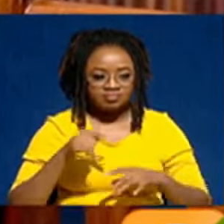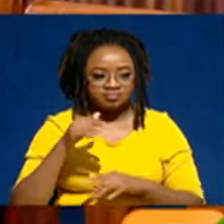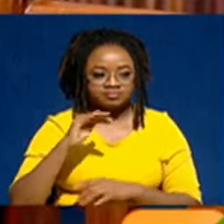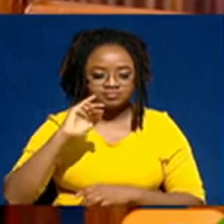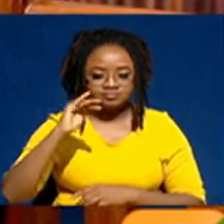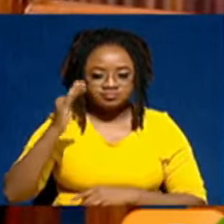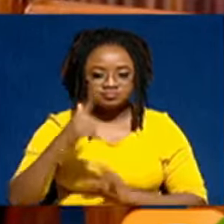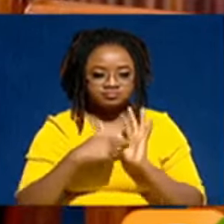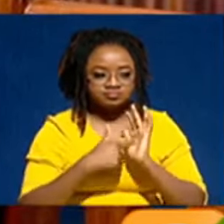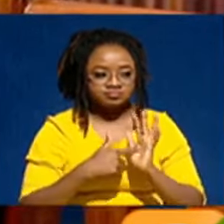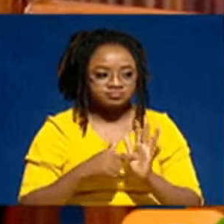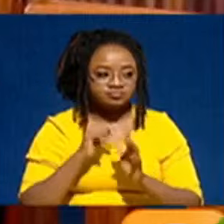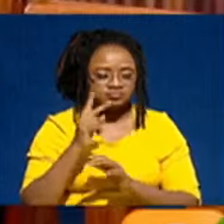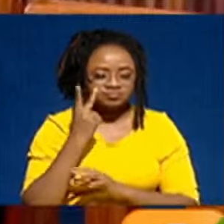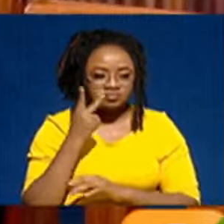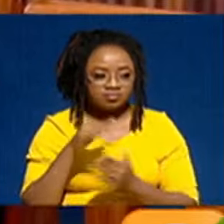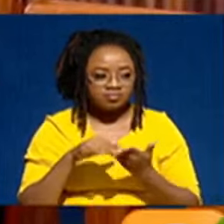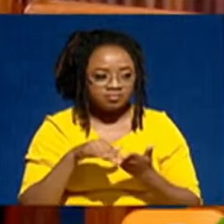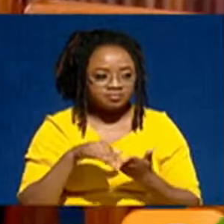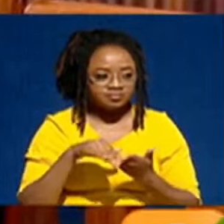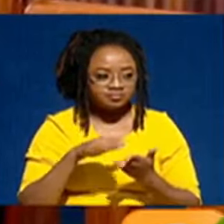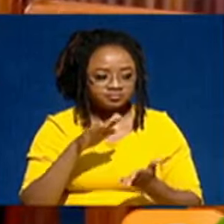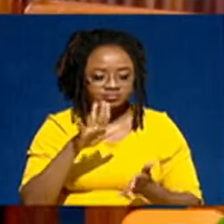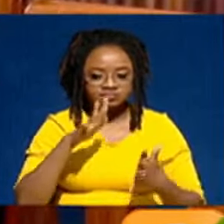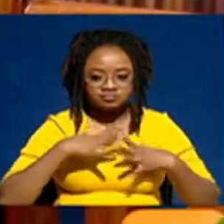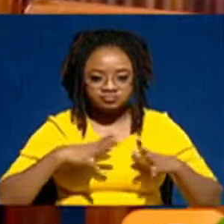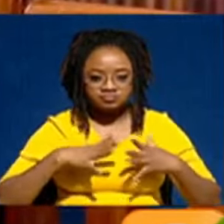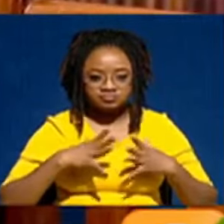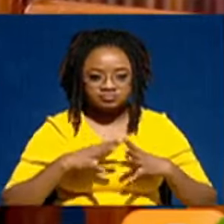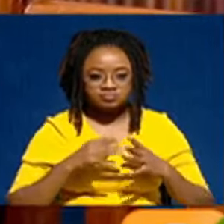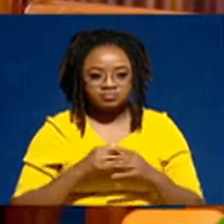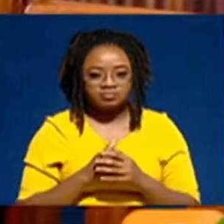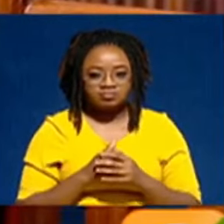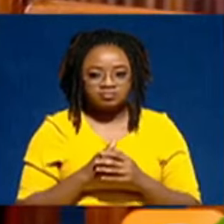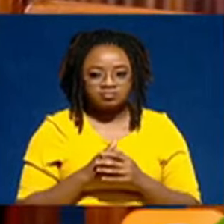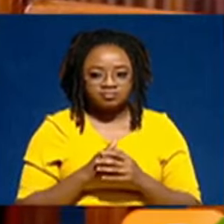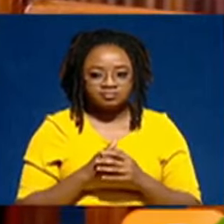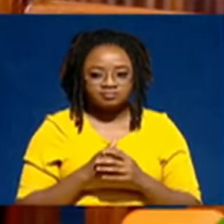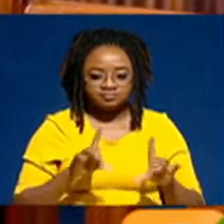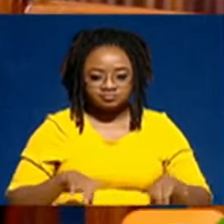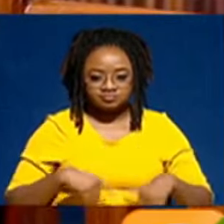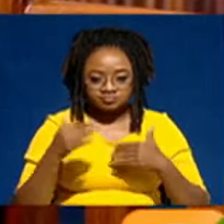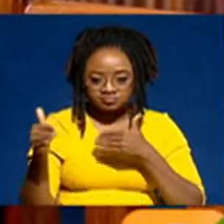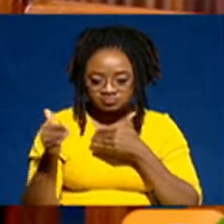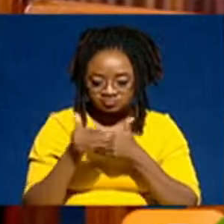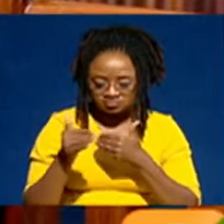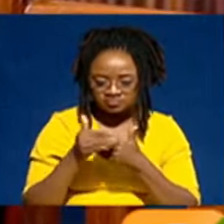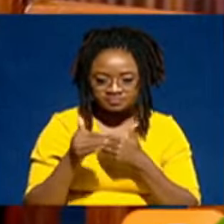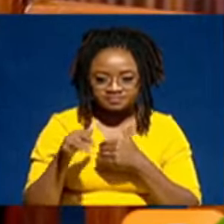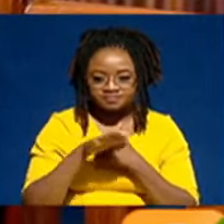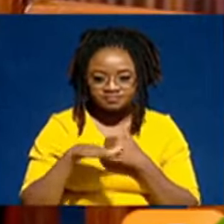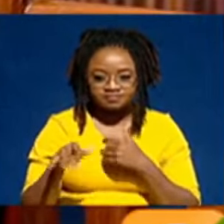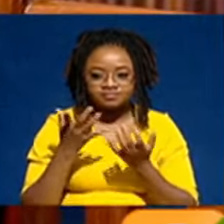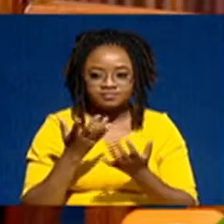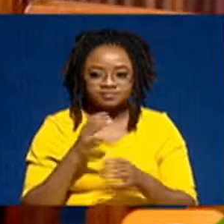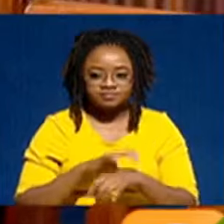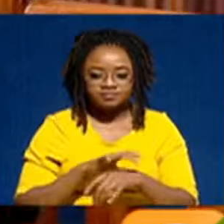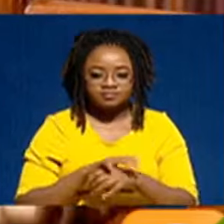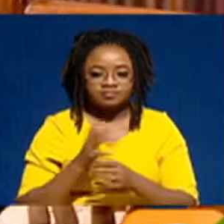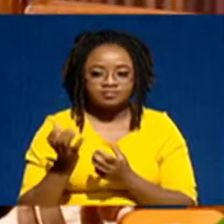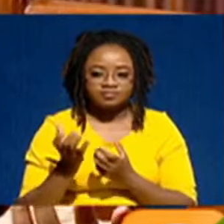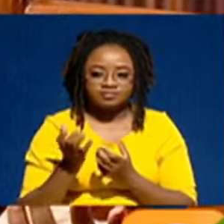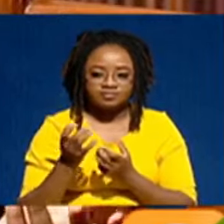you find is that most people in most of these informal areas, they're living close to where they can find economic value. Maybe they're